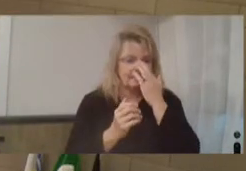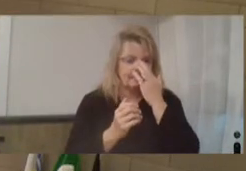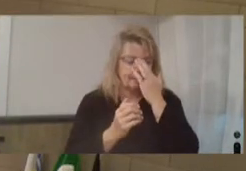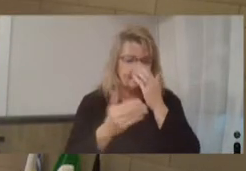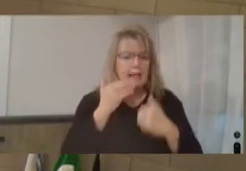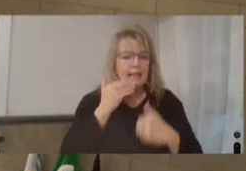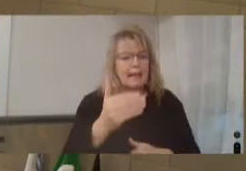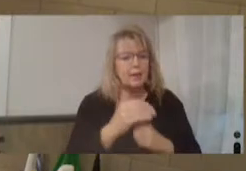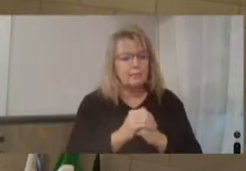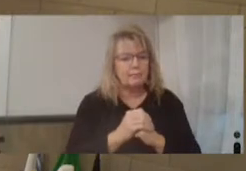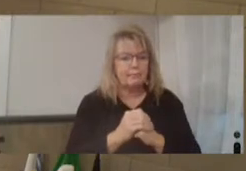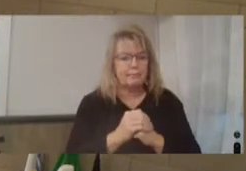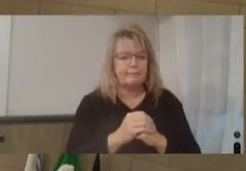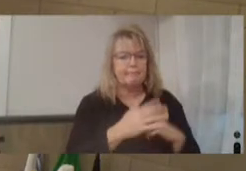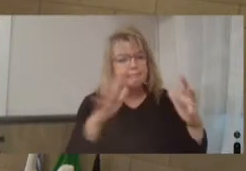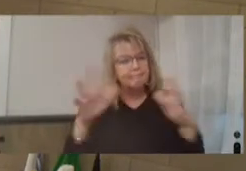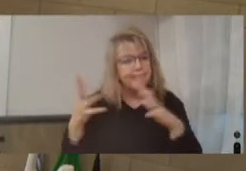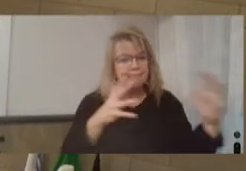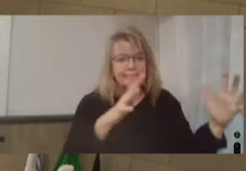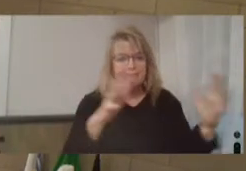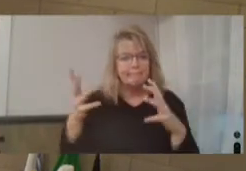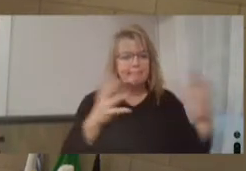Thank you. All right,